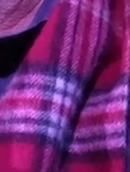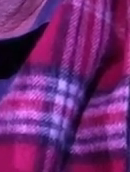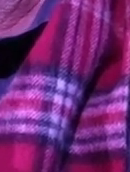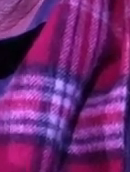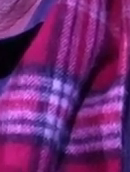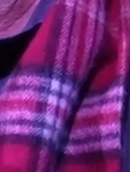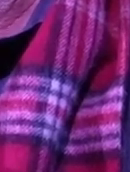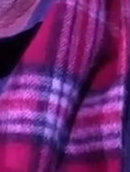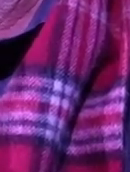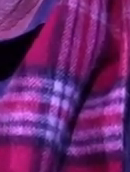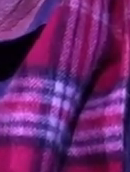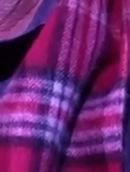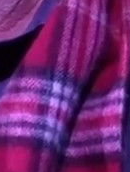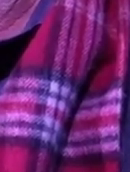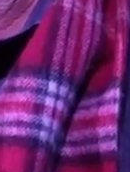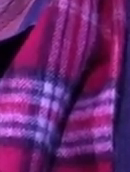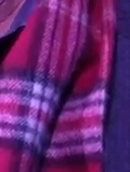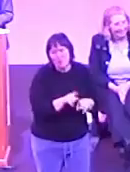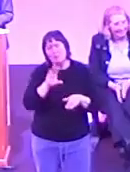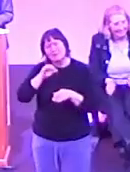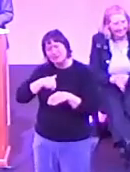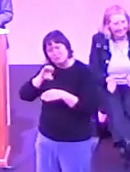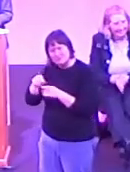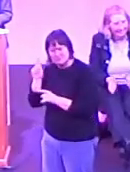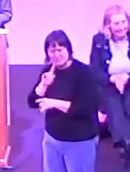in pipes and things like that, but we also need to invest in people.